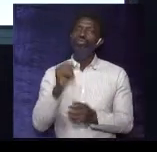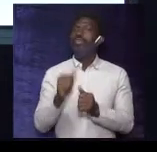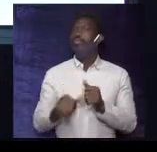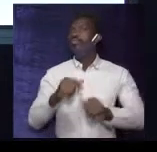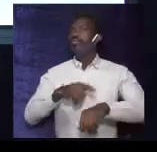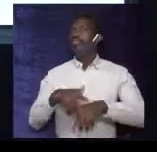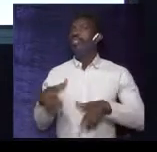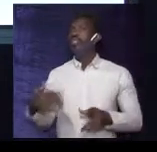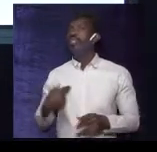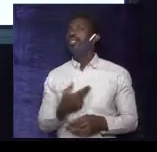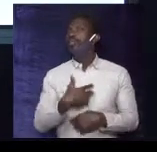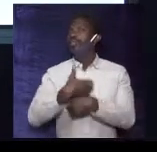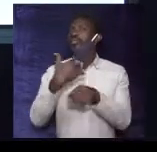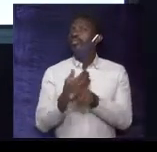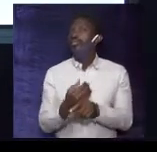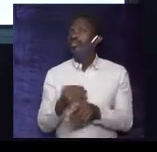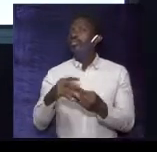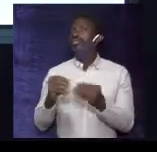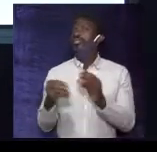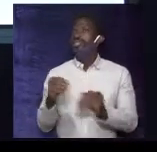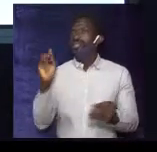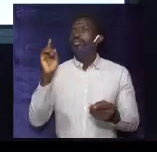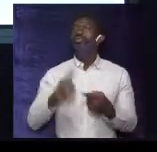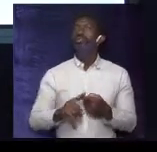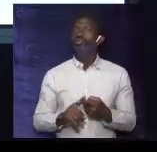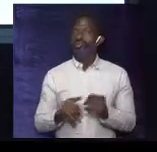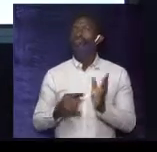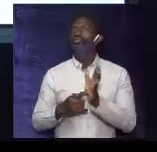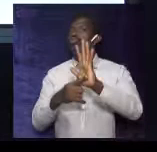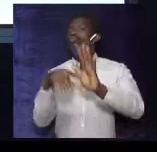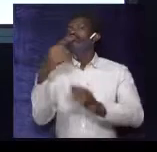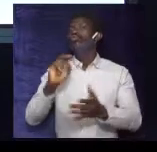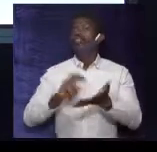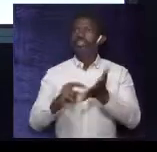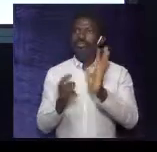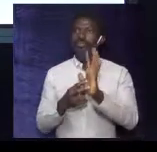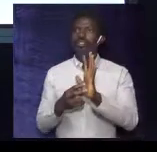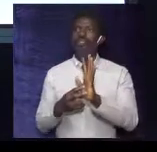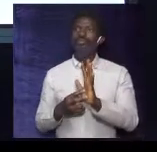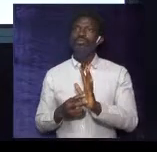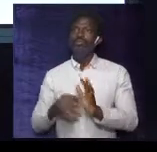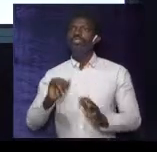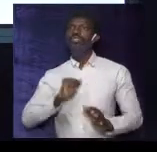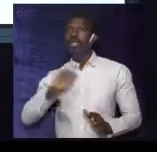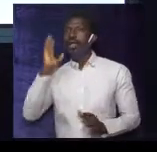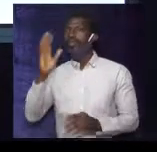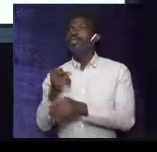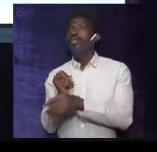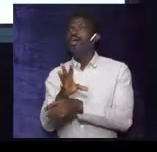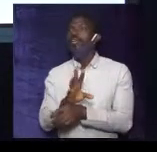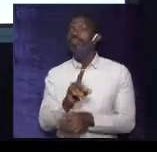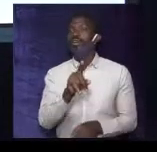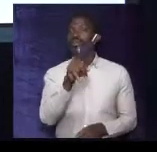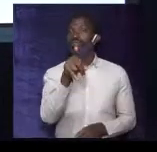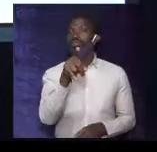do regularly. Let's make a sentence to show the